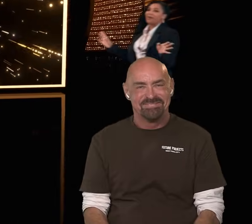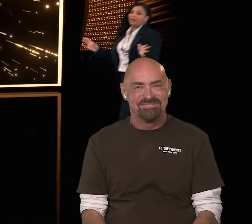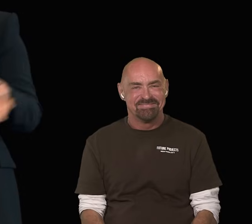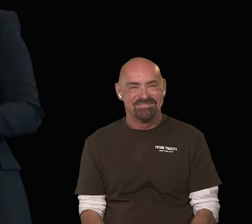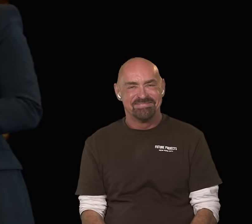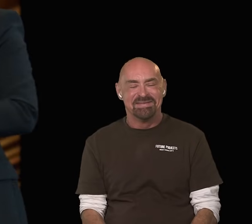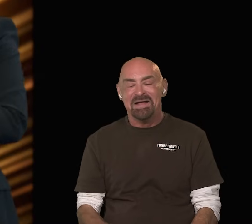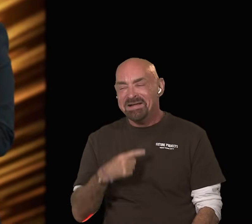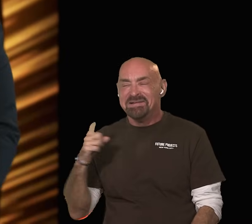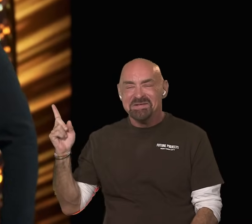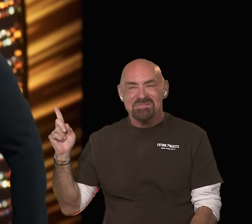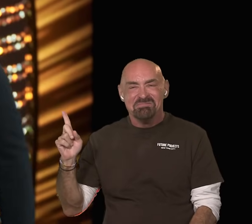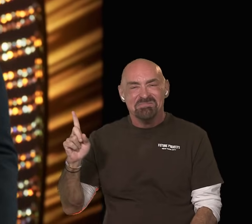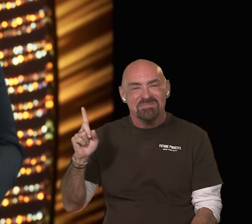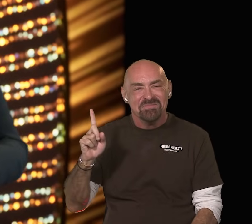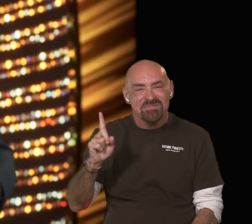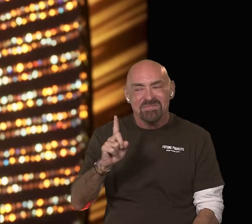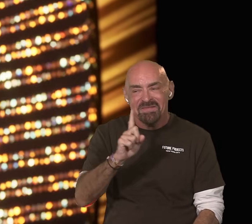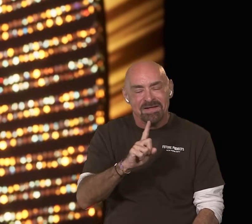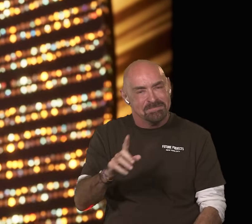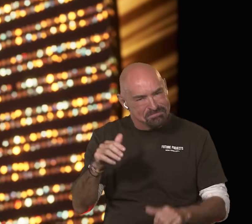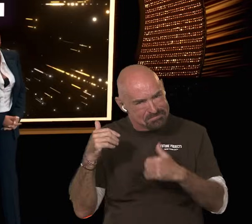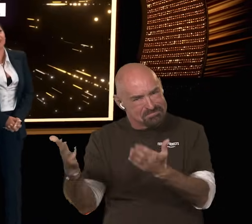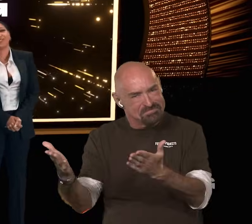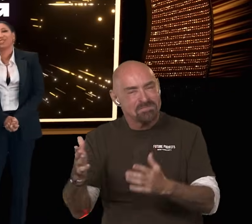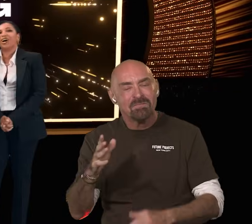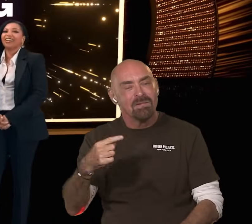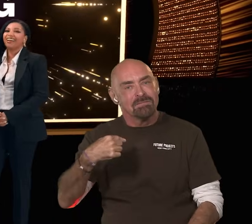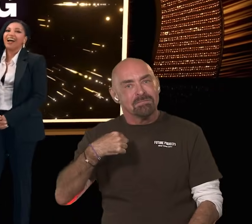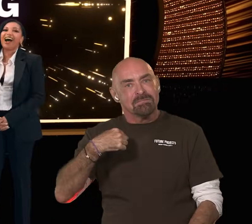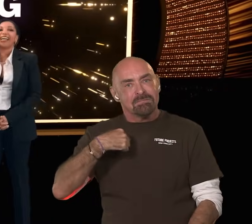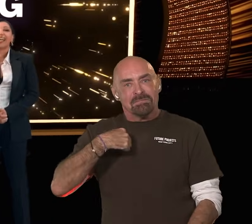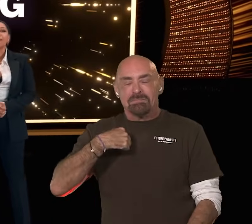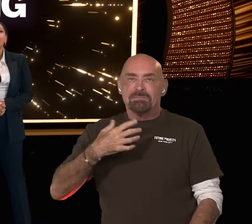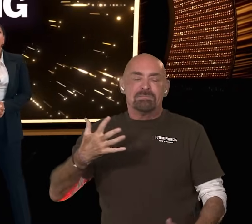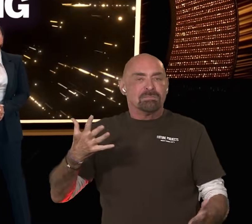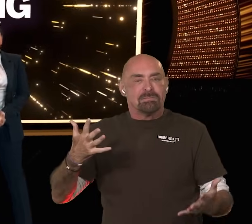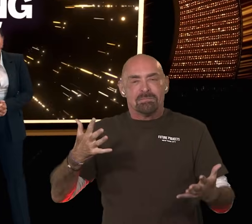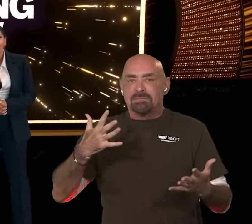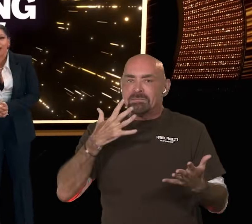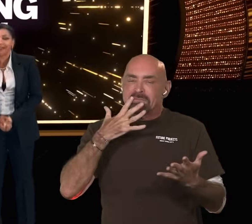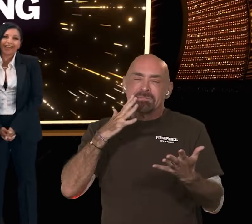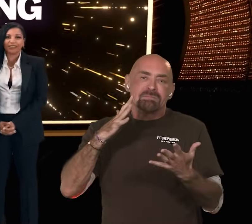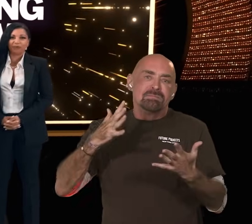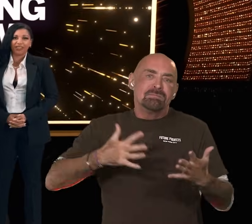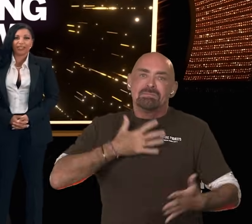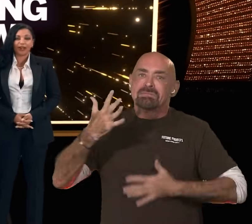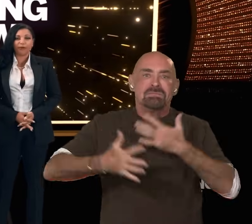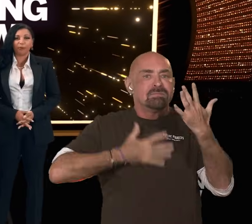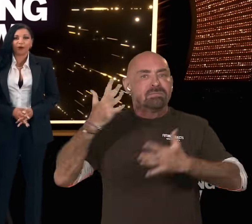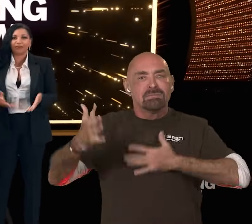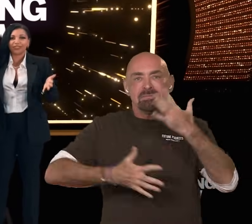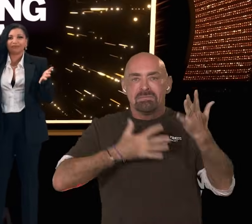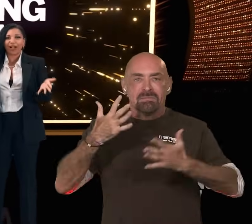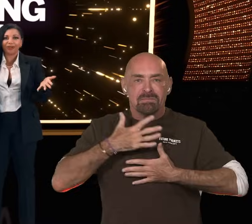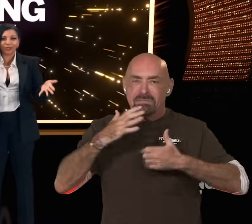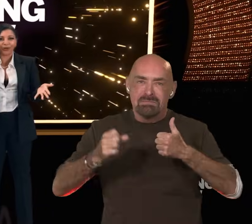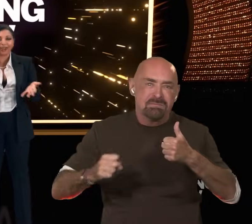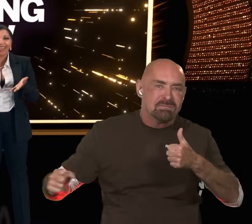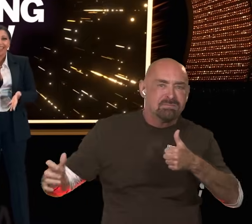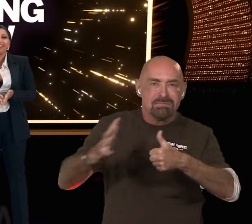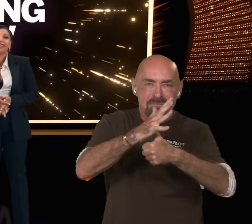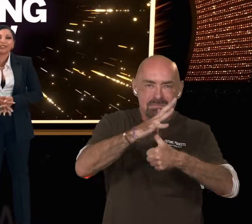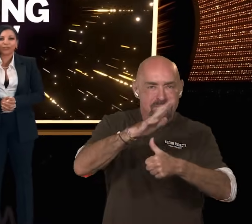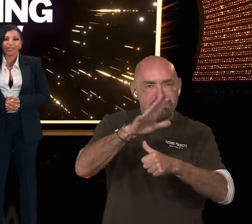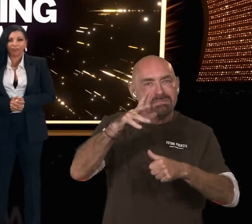here, Mika. Come on. I'm on my way. Take it away, Sean. I am so glad to be here and be a part of this